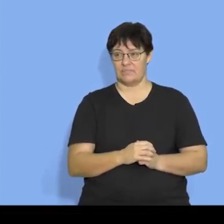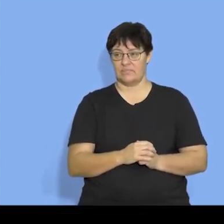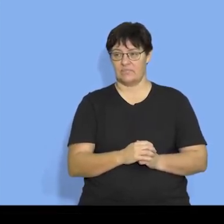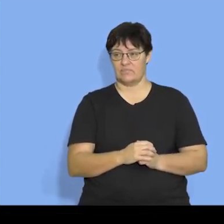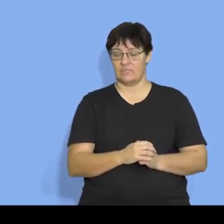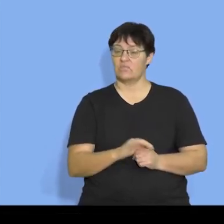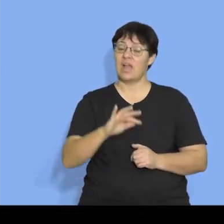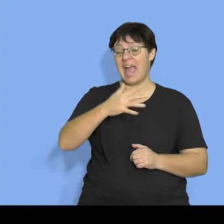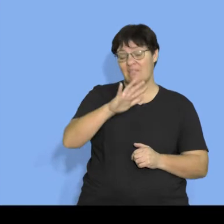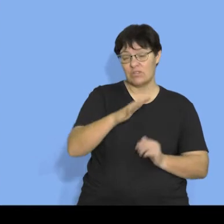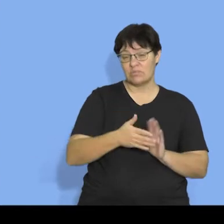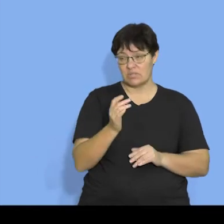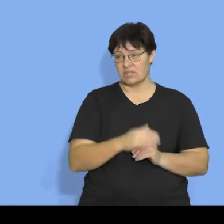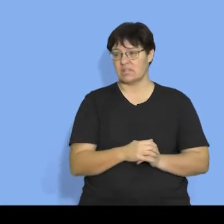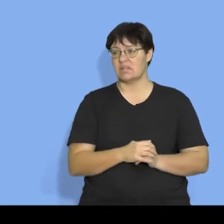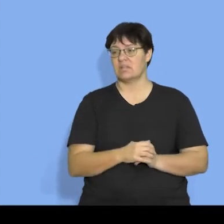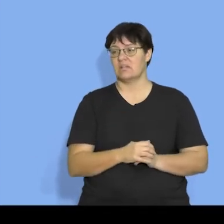So her average speed